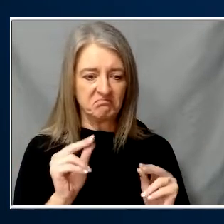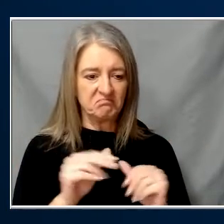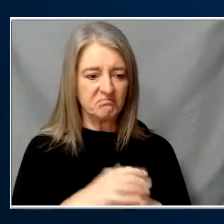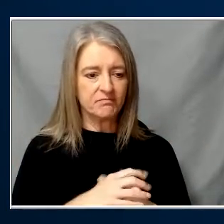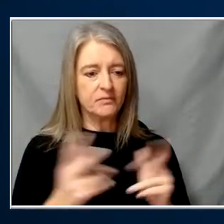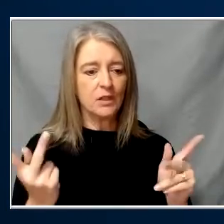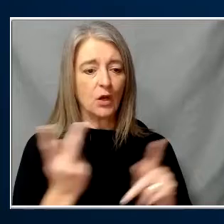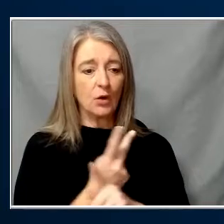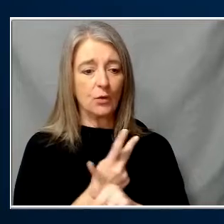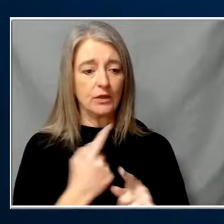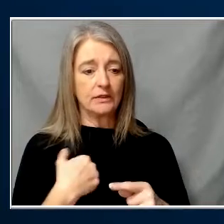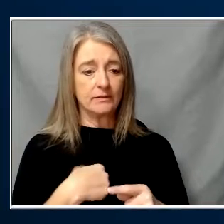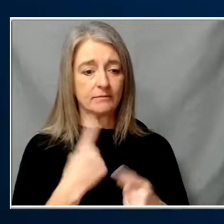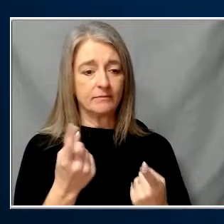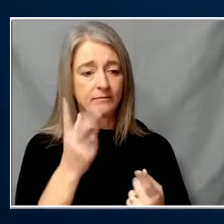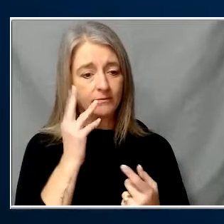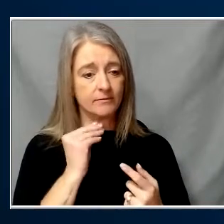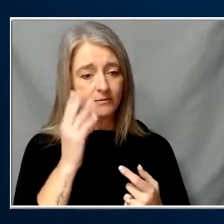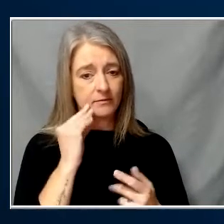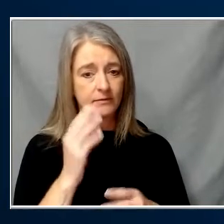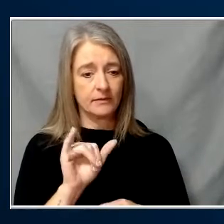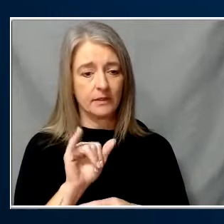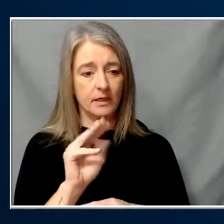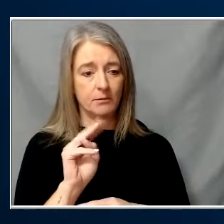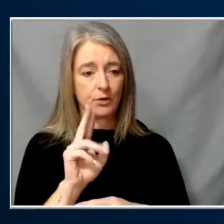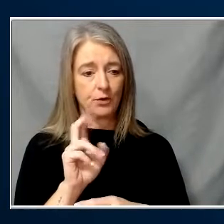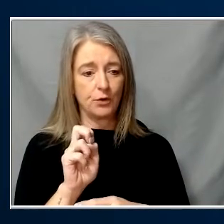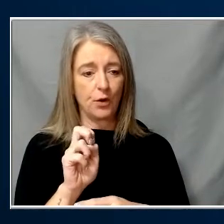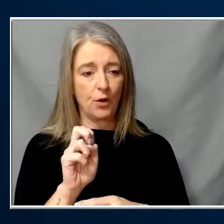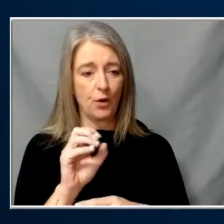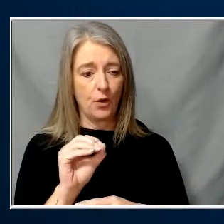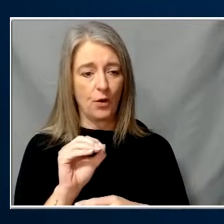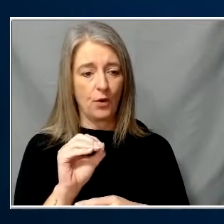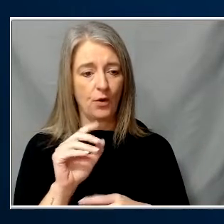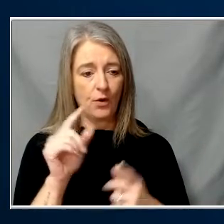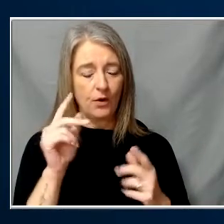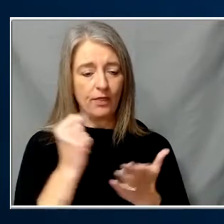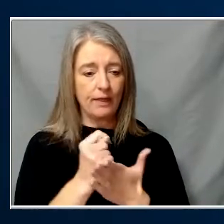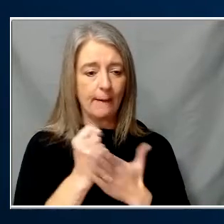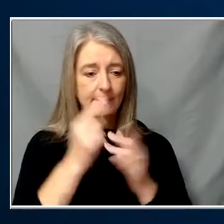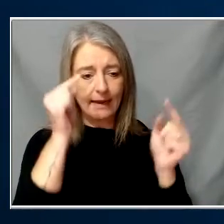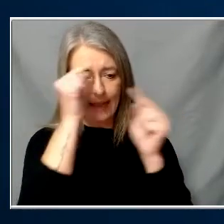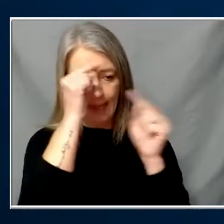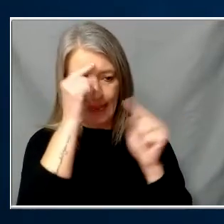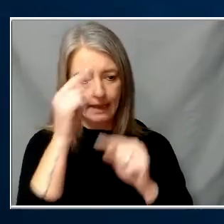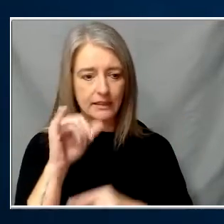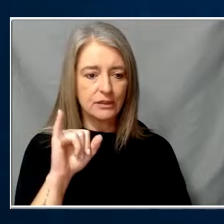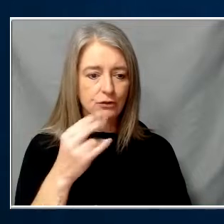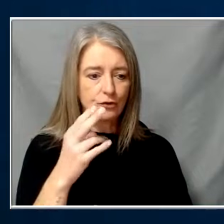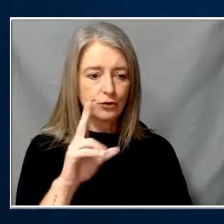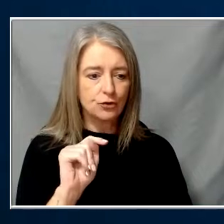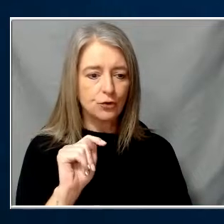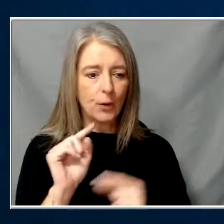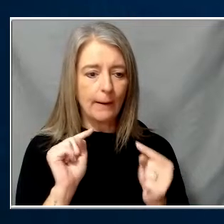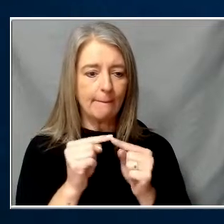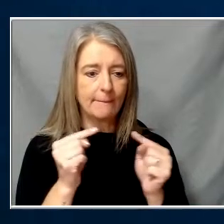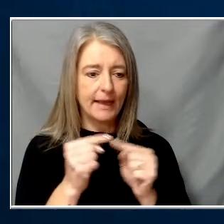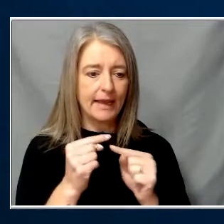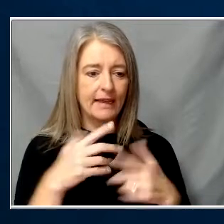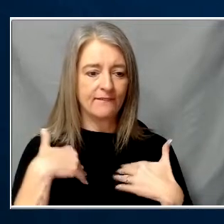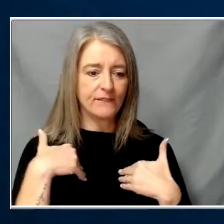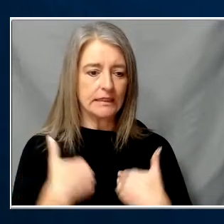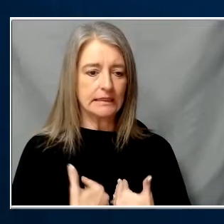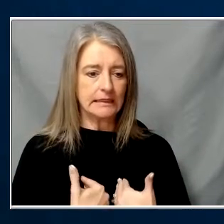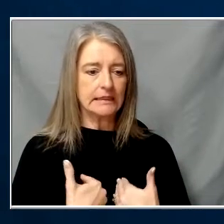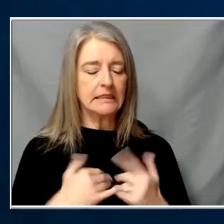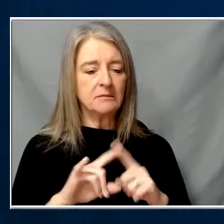I experienced being on immunotherapy were maybe some headaches, joint pain, fatigue, but other